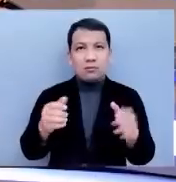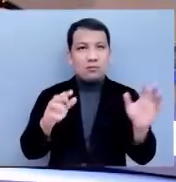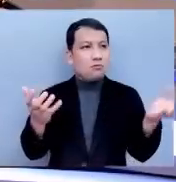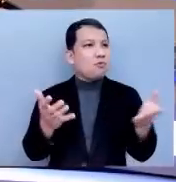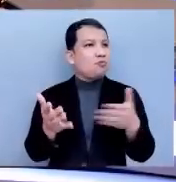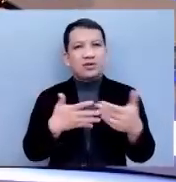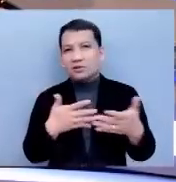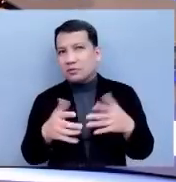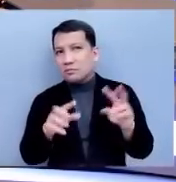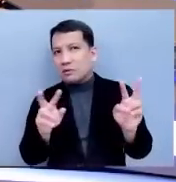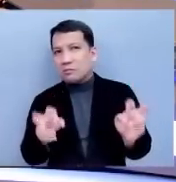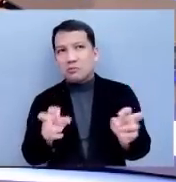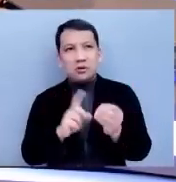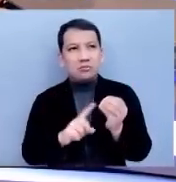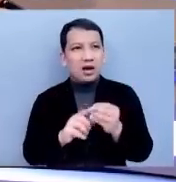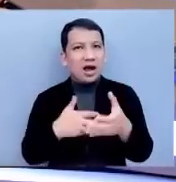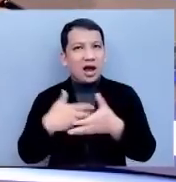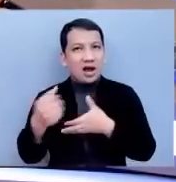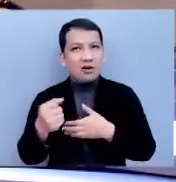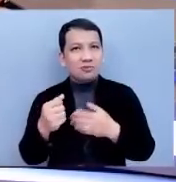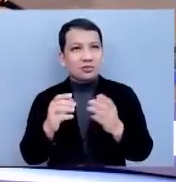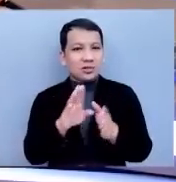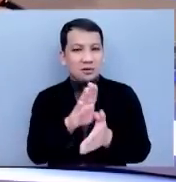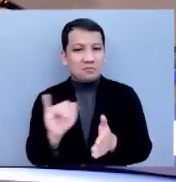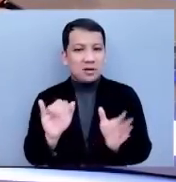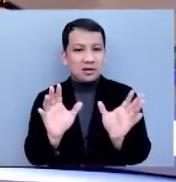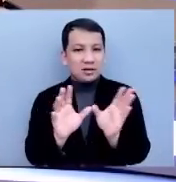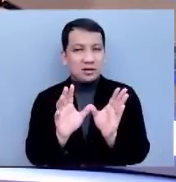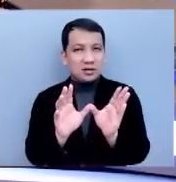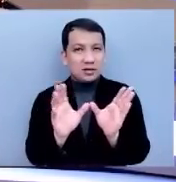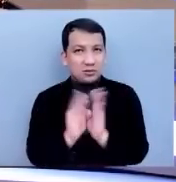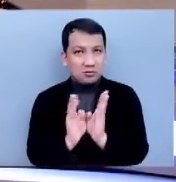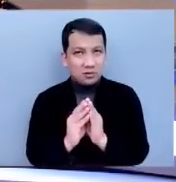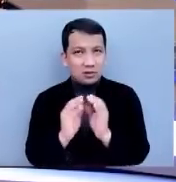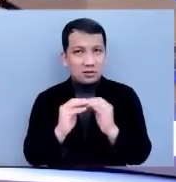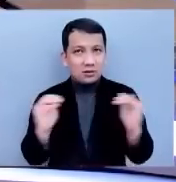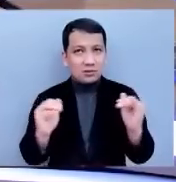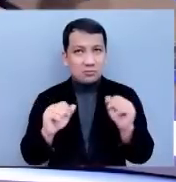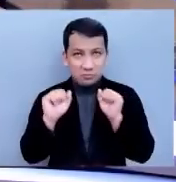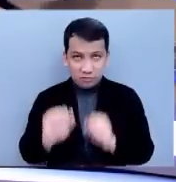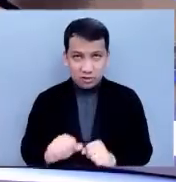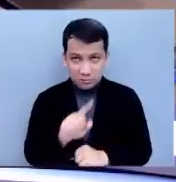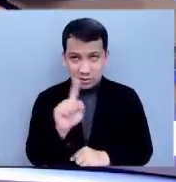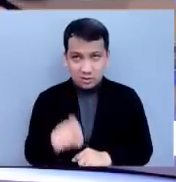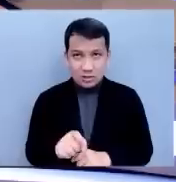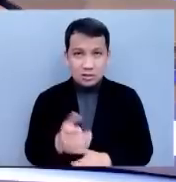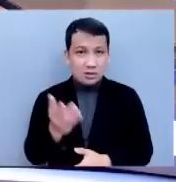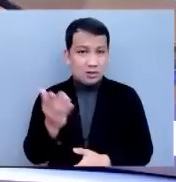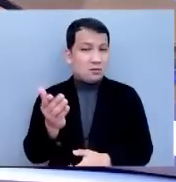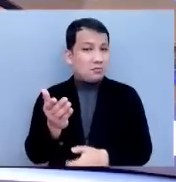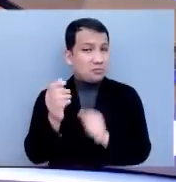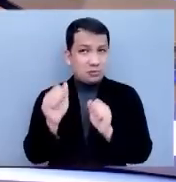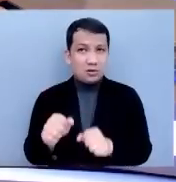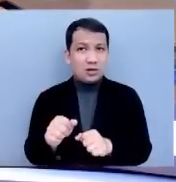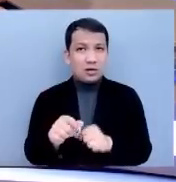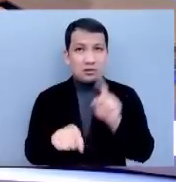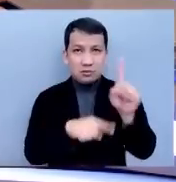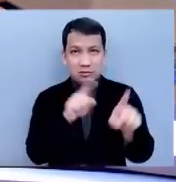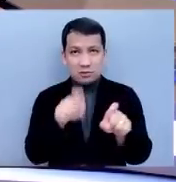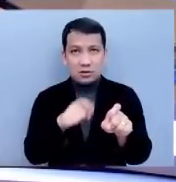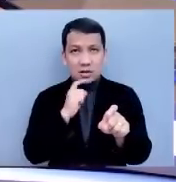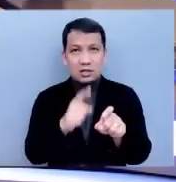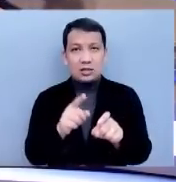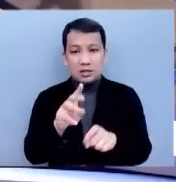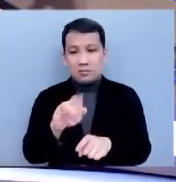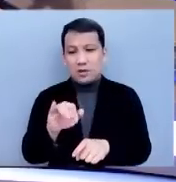you want to call it, outside of the Bicam. Tama. Pwede ba yun? Yan ang kine-question ngayon ng Minoryan. Na